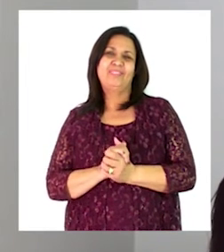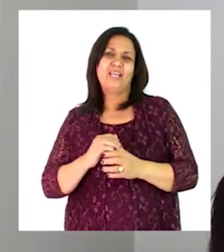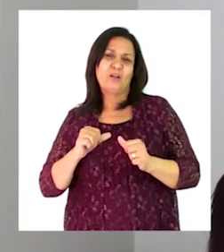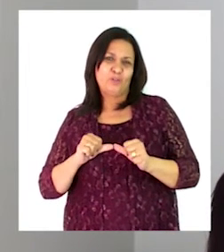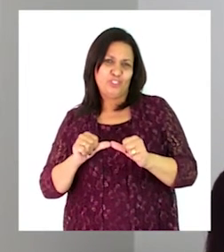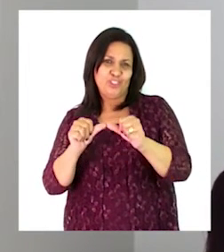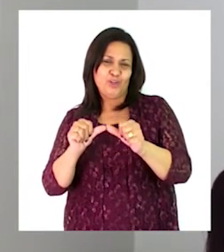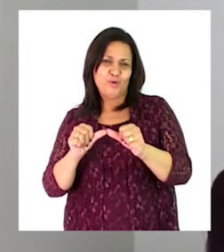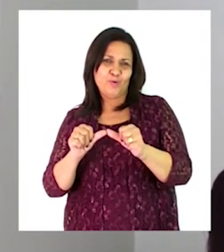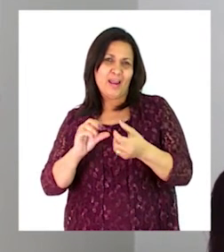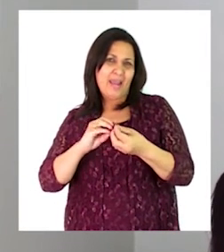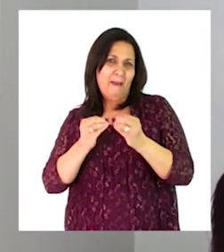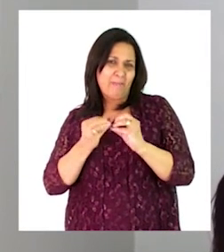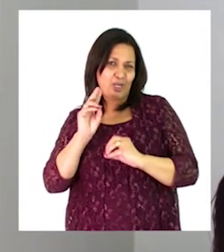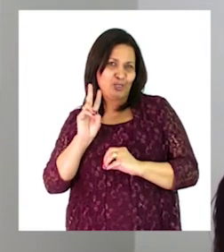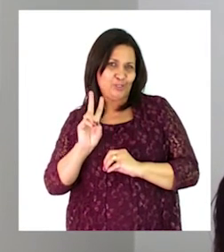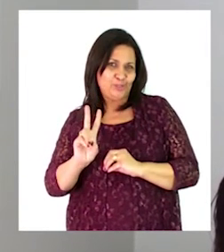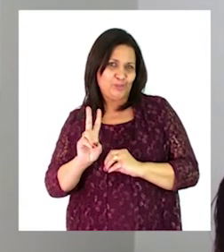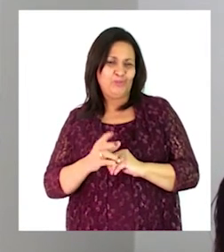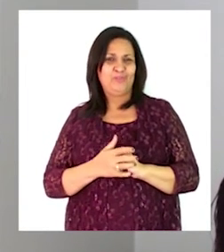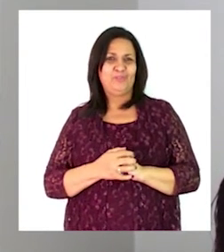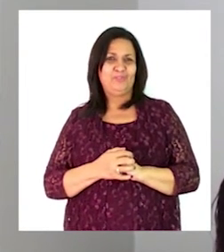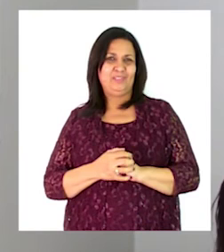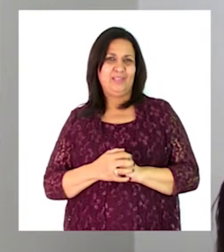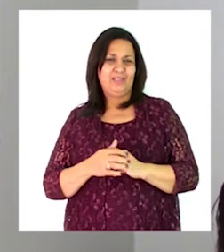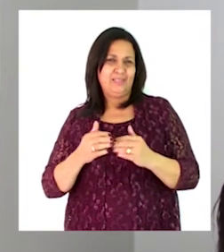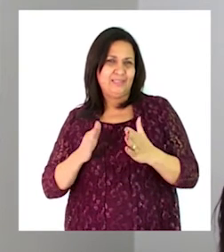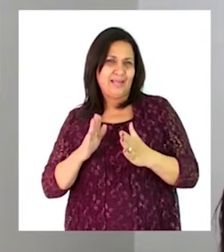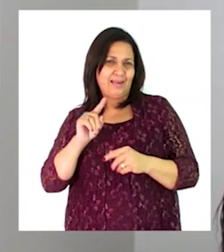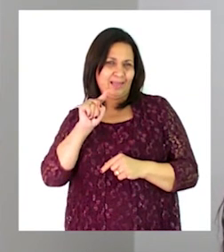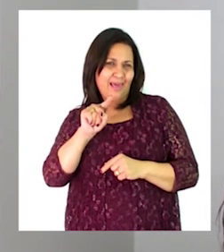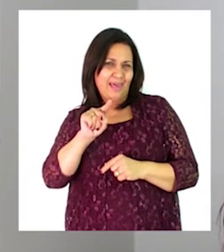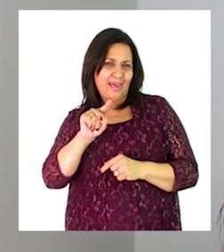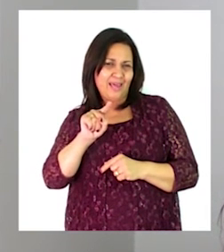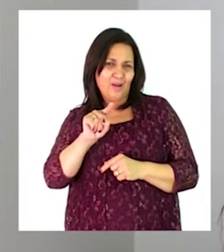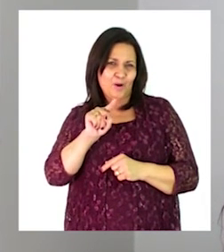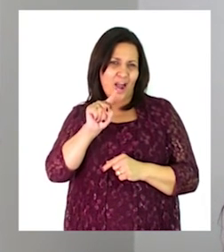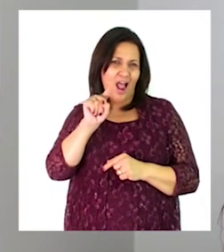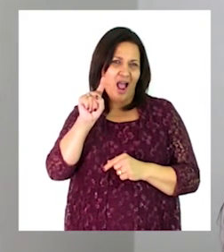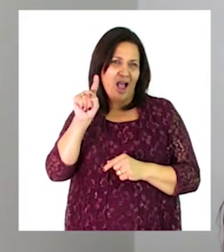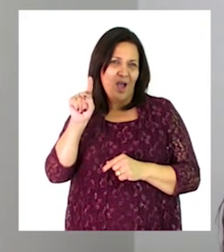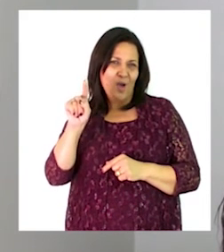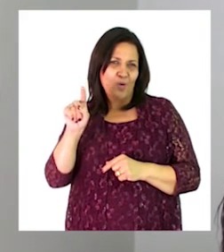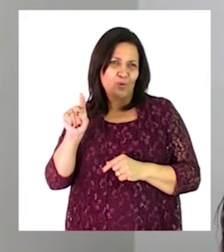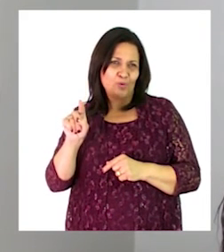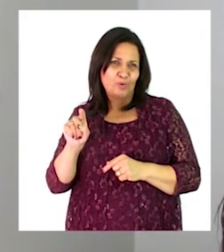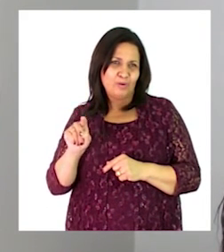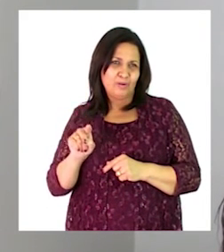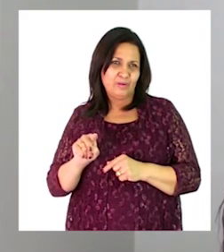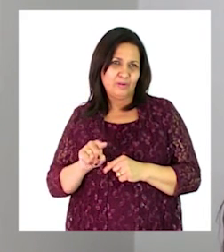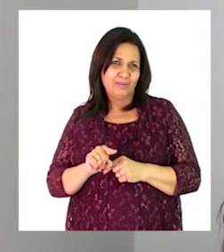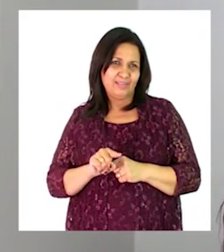number, number 2. We start where the arrow begins. We go round